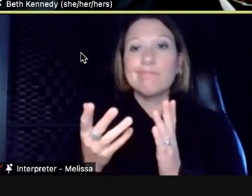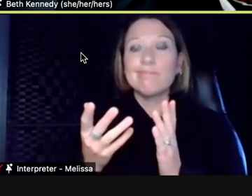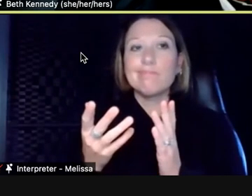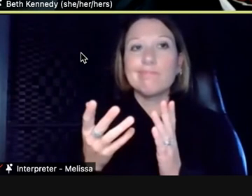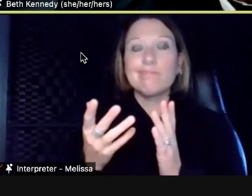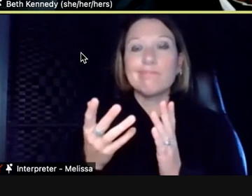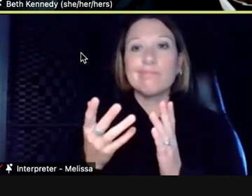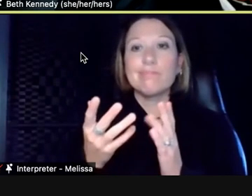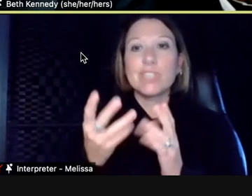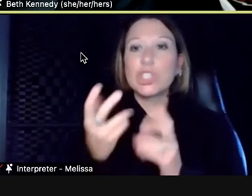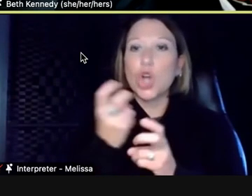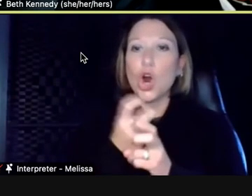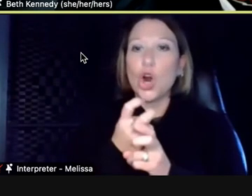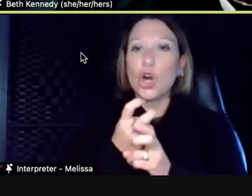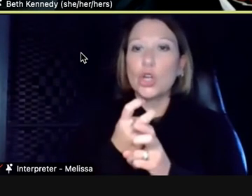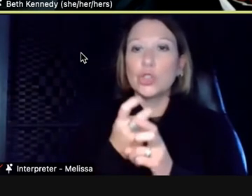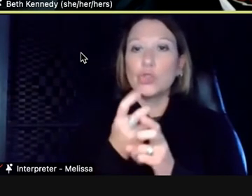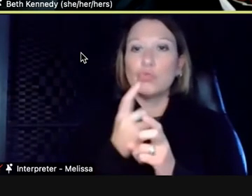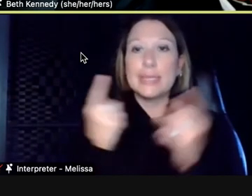parallel what